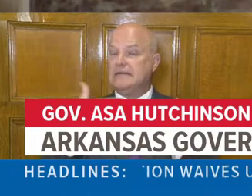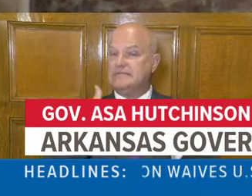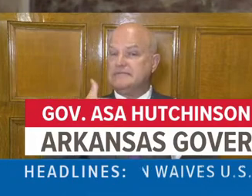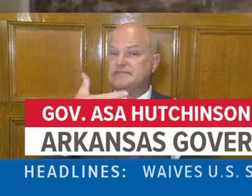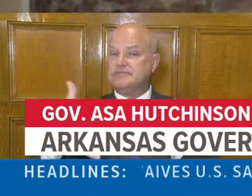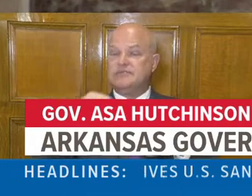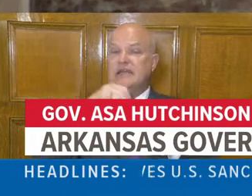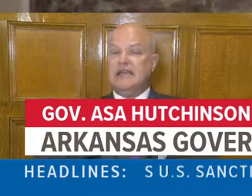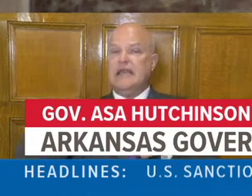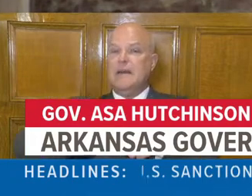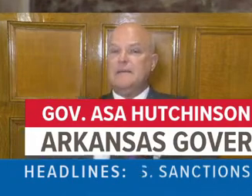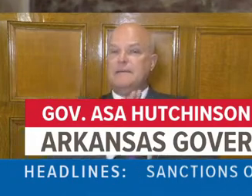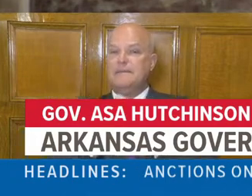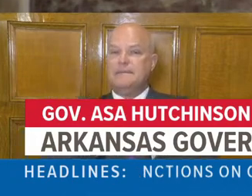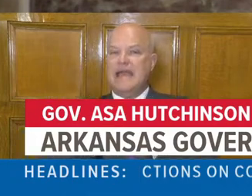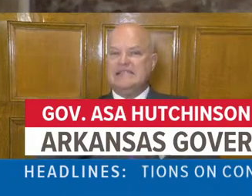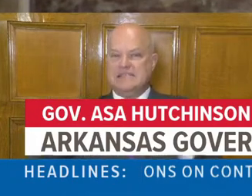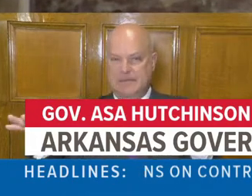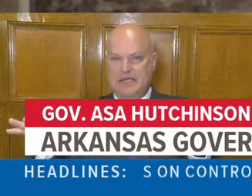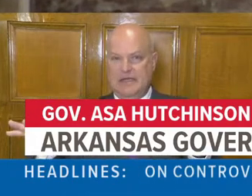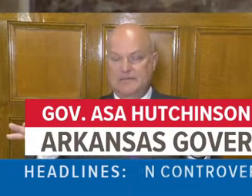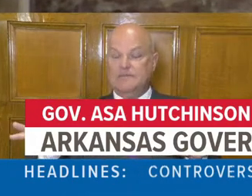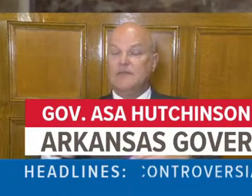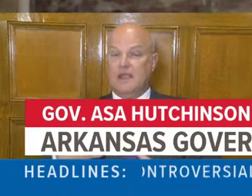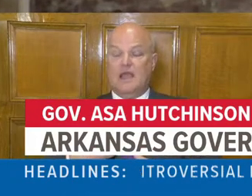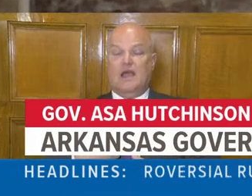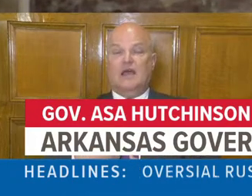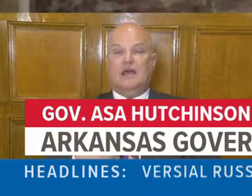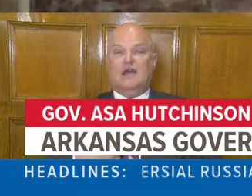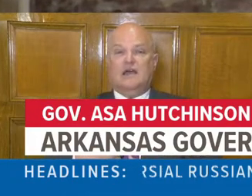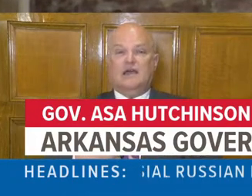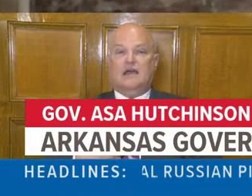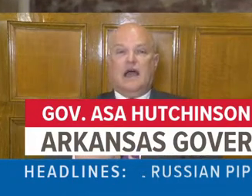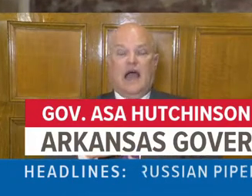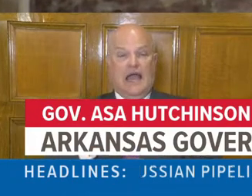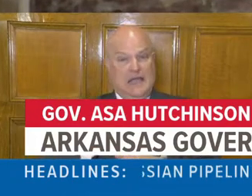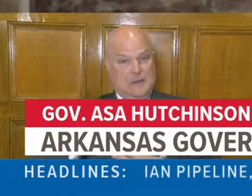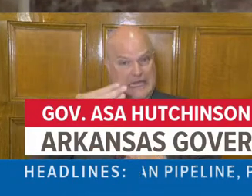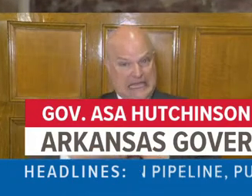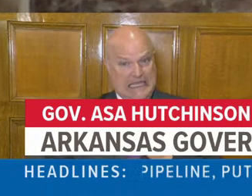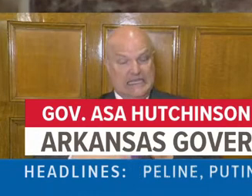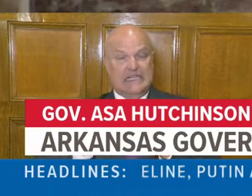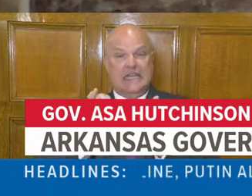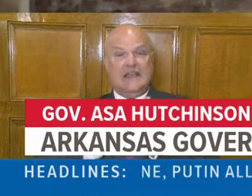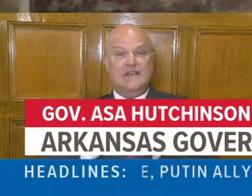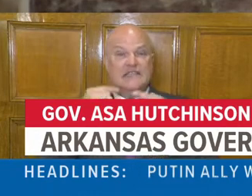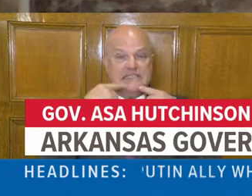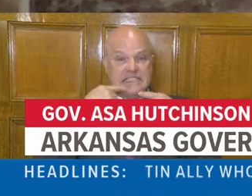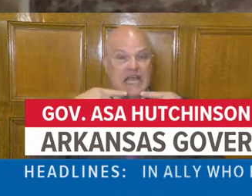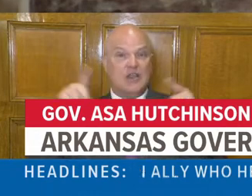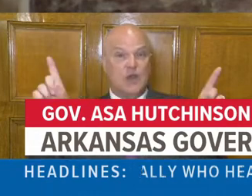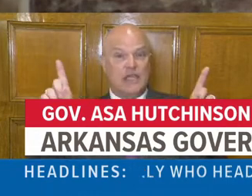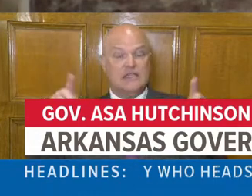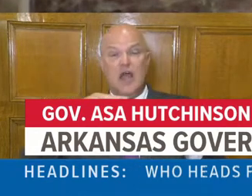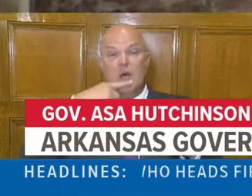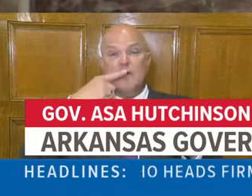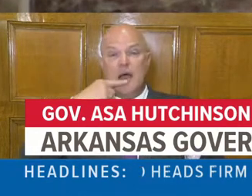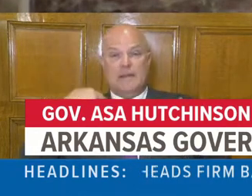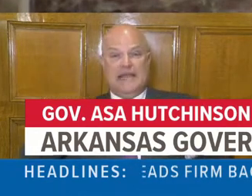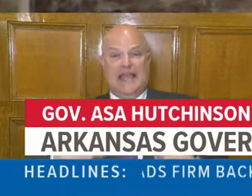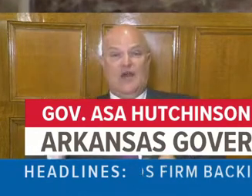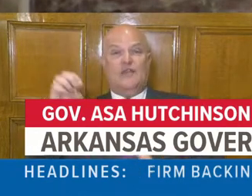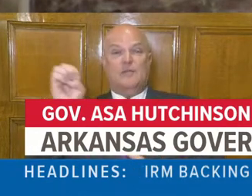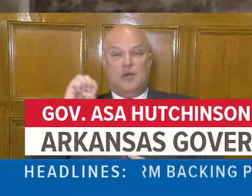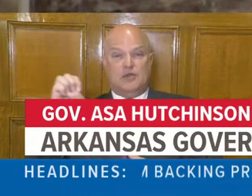still in a pandemic. The fact that I am ending the declaration of a public health